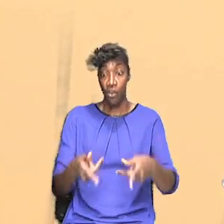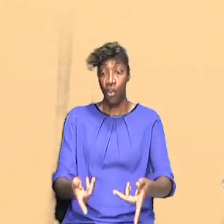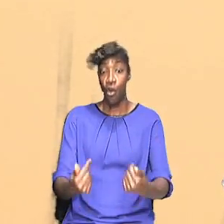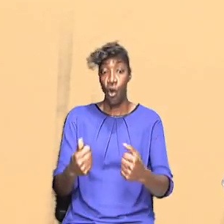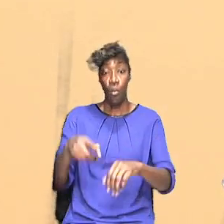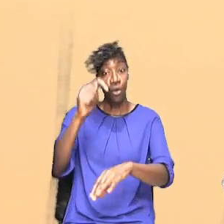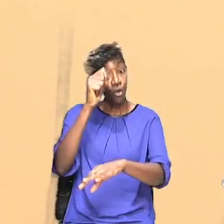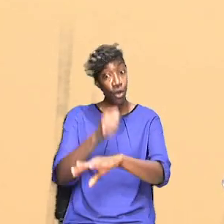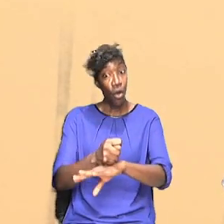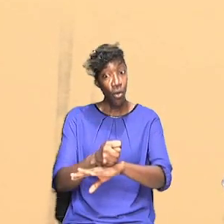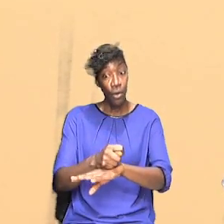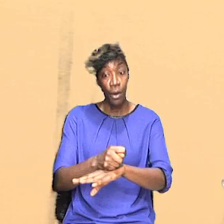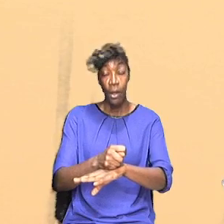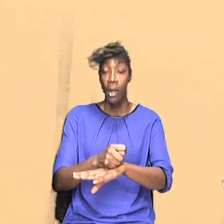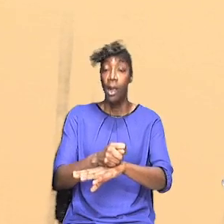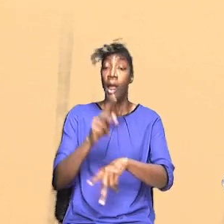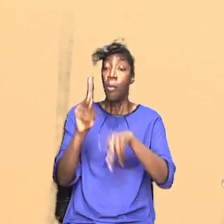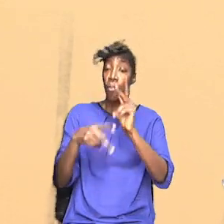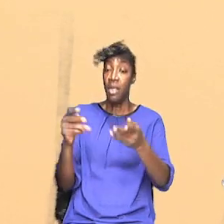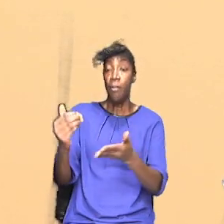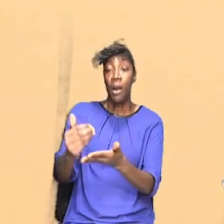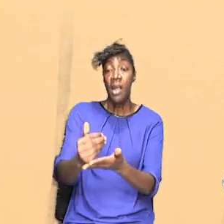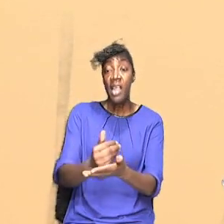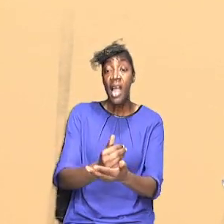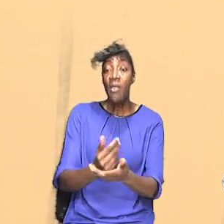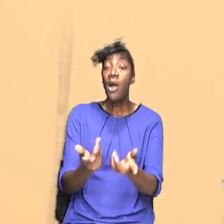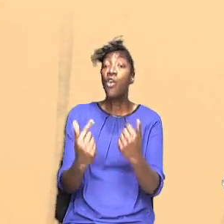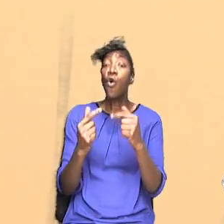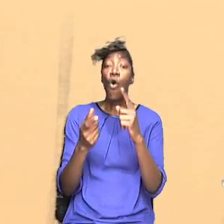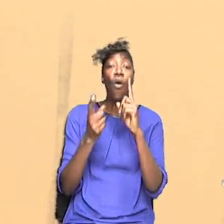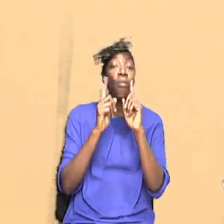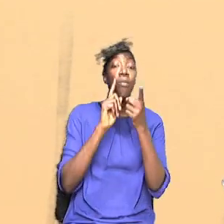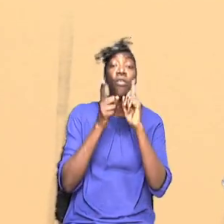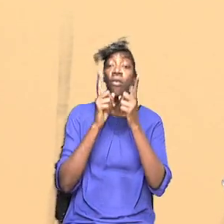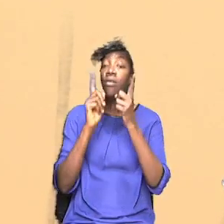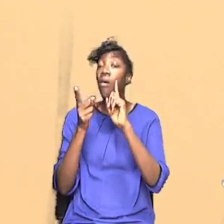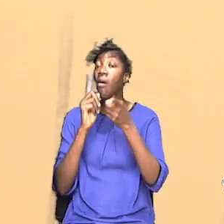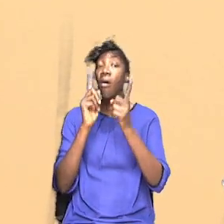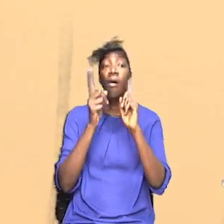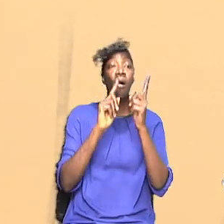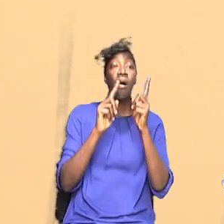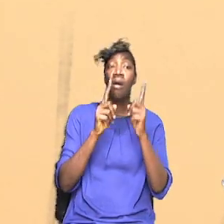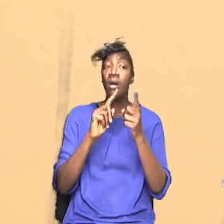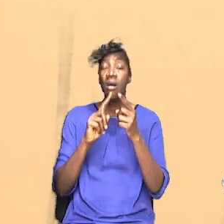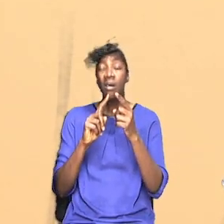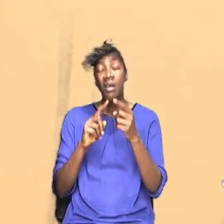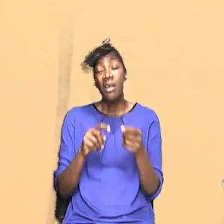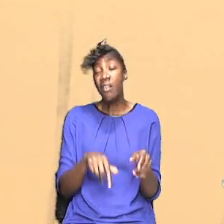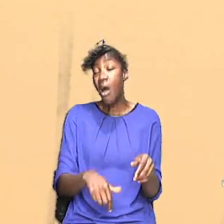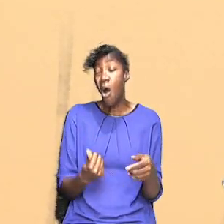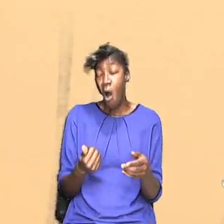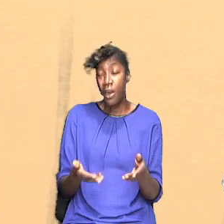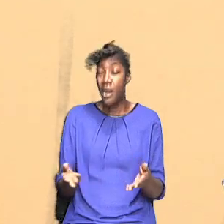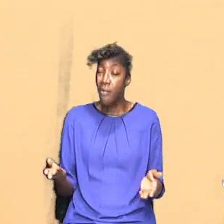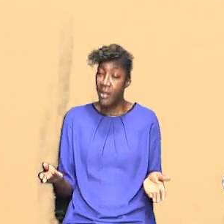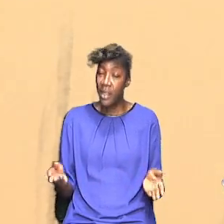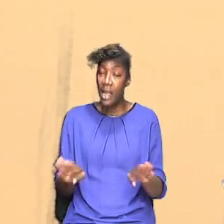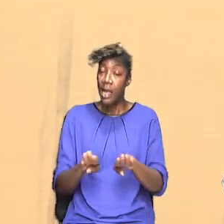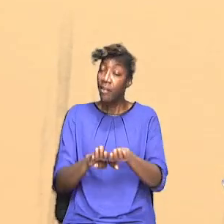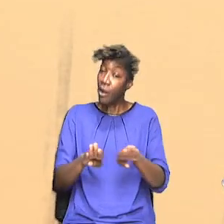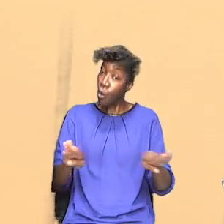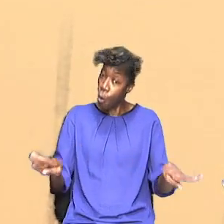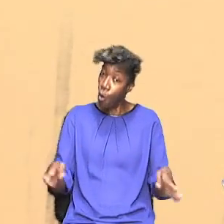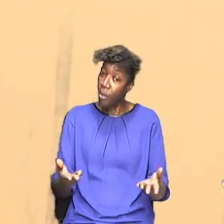would have gathered around to be a part of the whole conversation that is taking place. All right? So it was a norm thing. It was an open